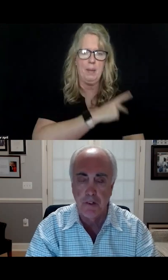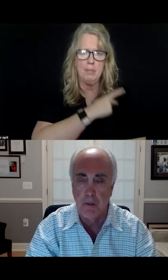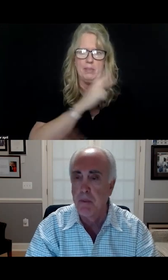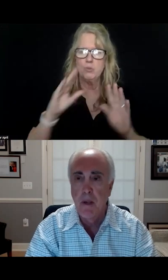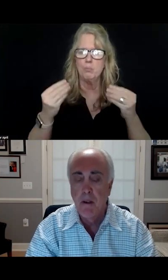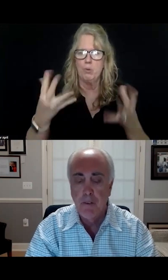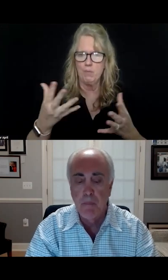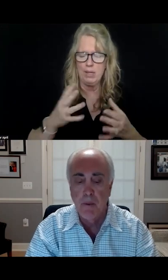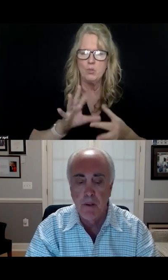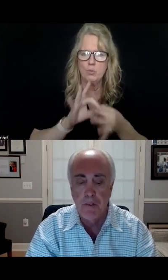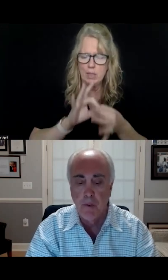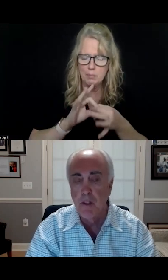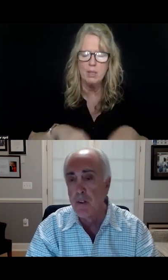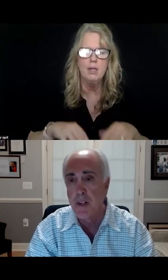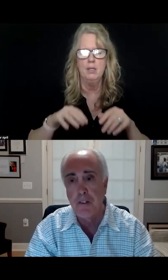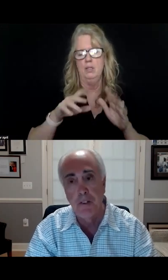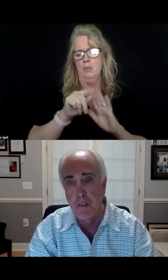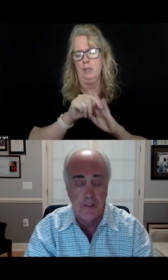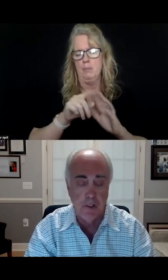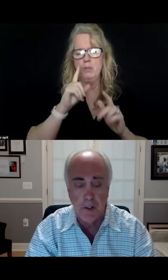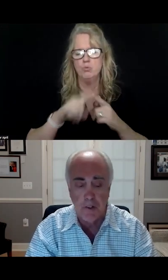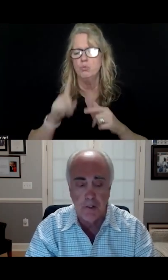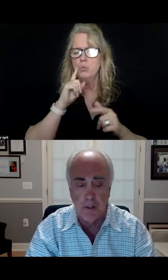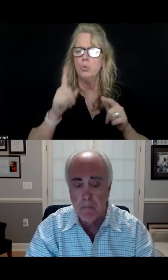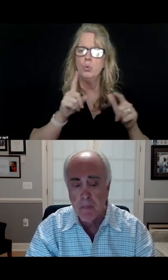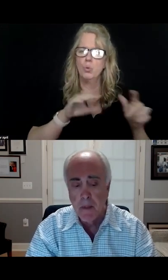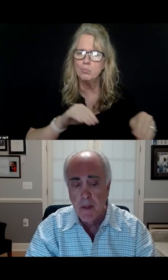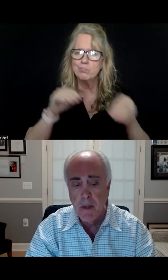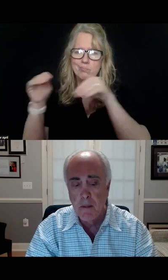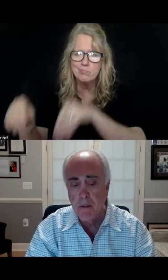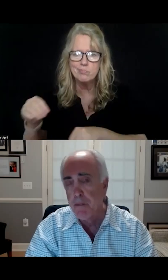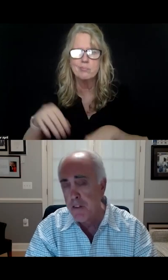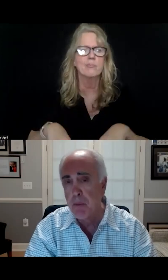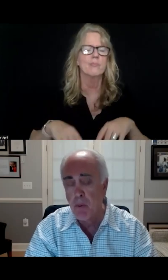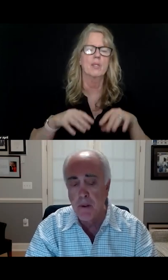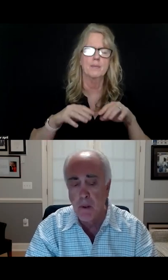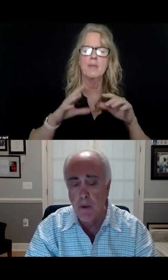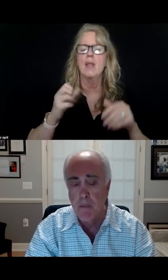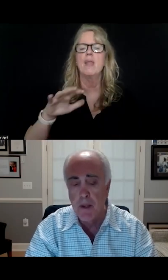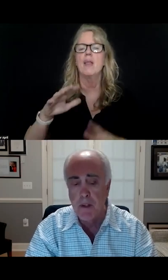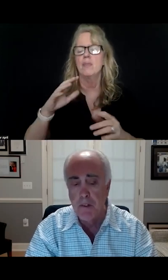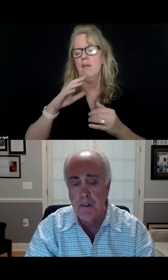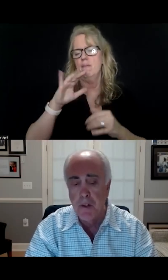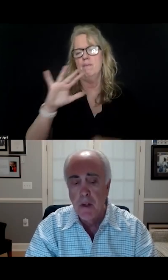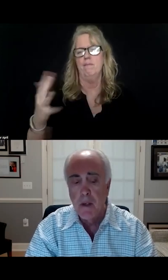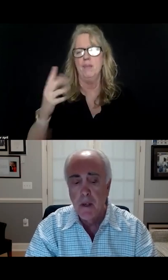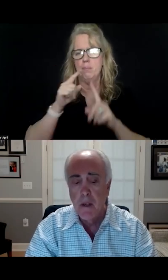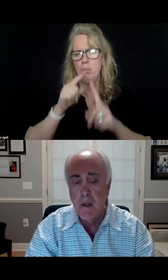relationship through periods of relocation or dislocation. And the fifth point I want to make